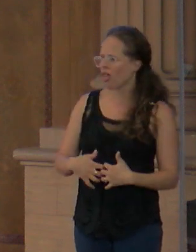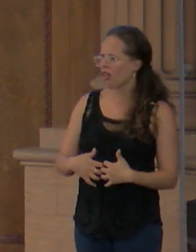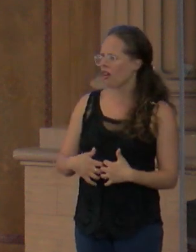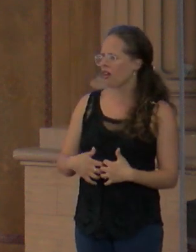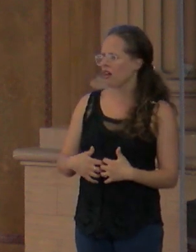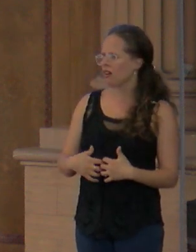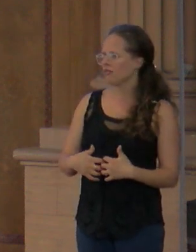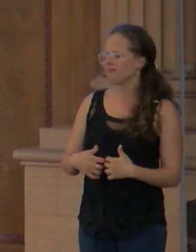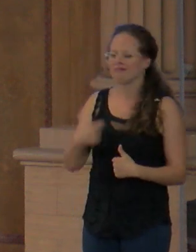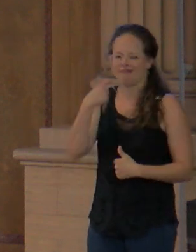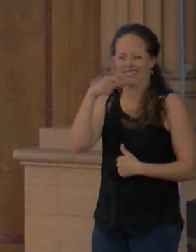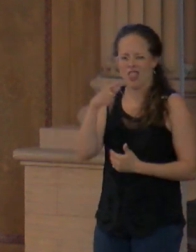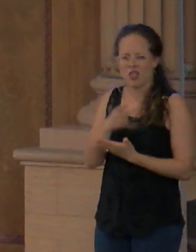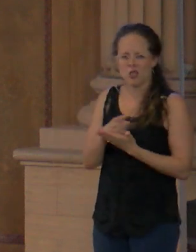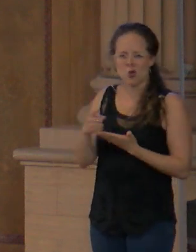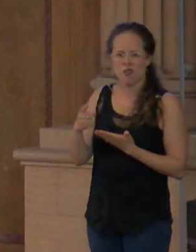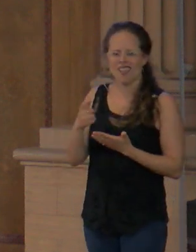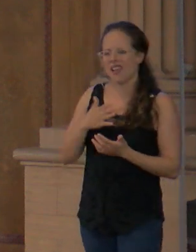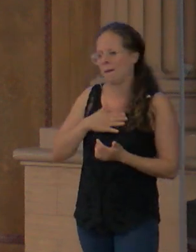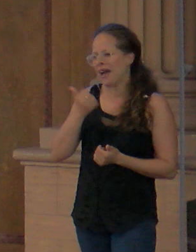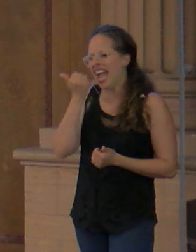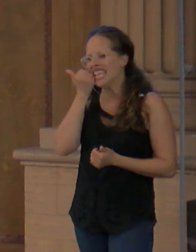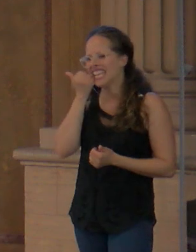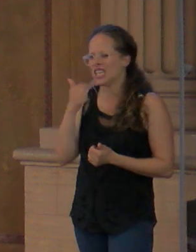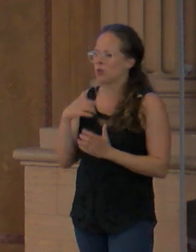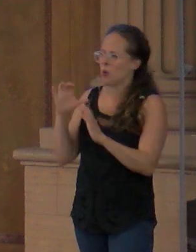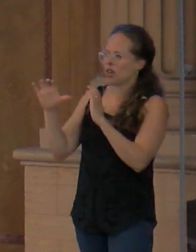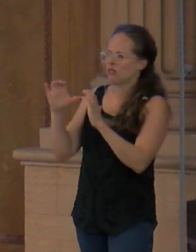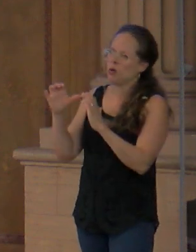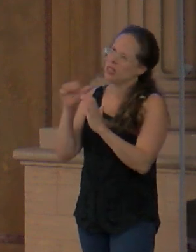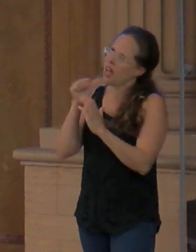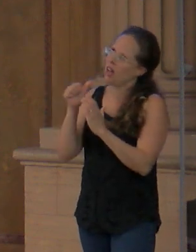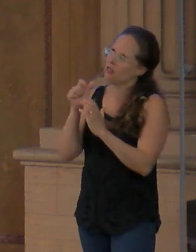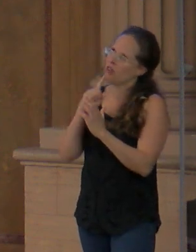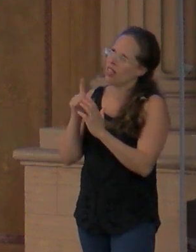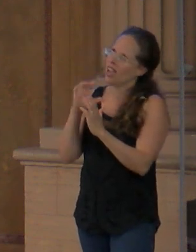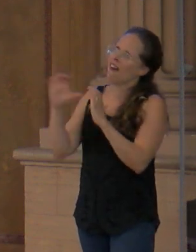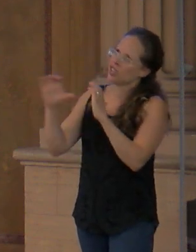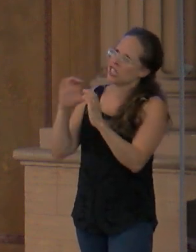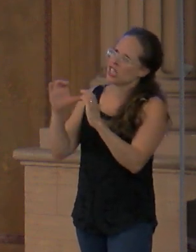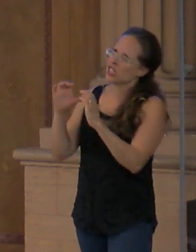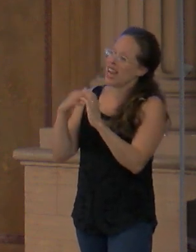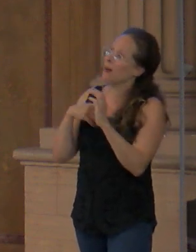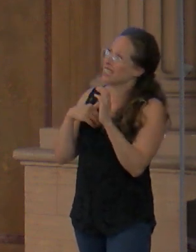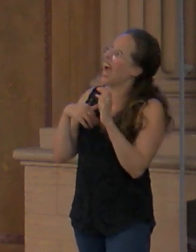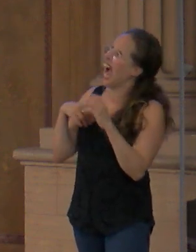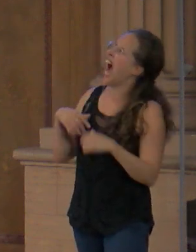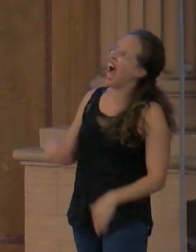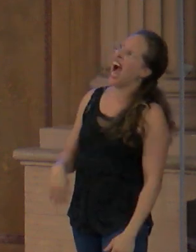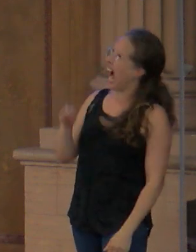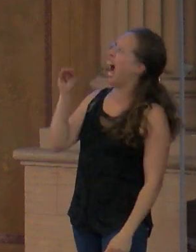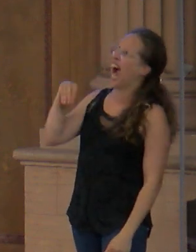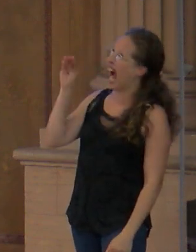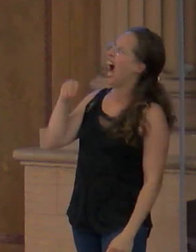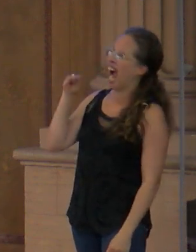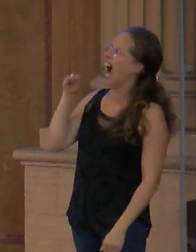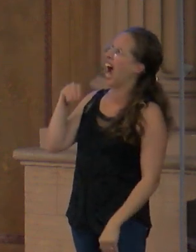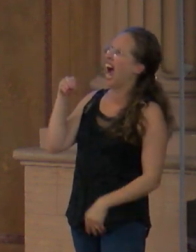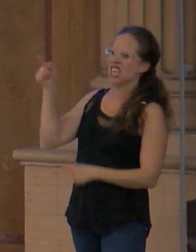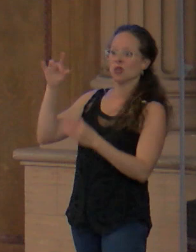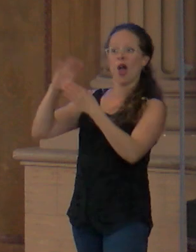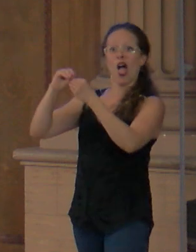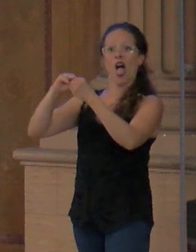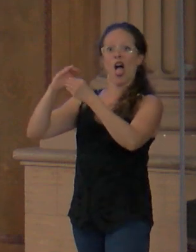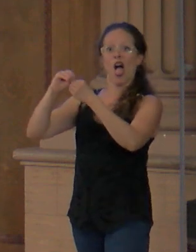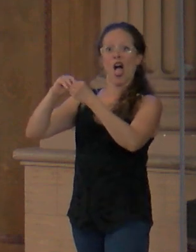I had a conversation this week with my dentist. Wasn't much of a conversation, it was mostly her talking and me saying, But